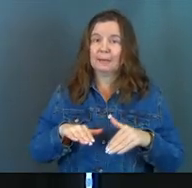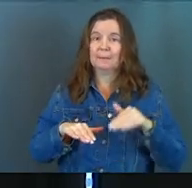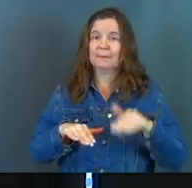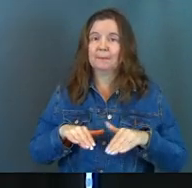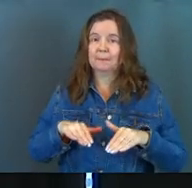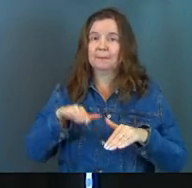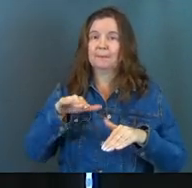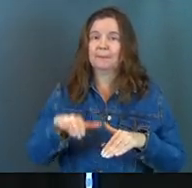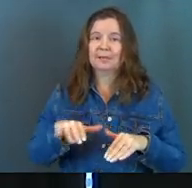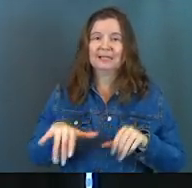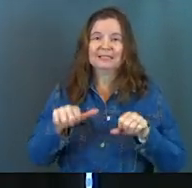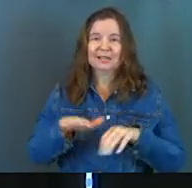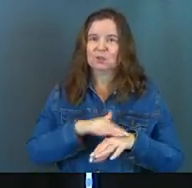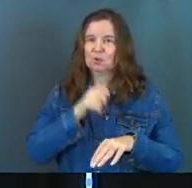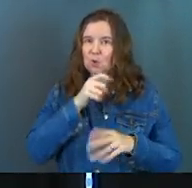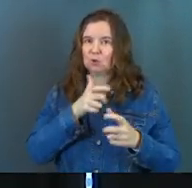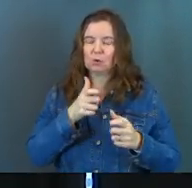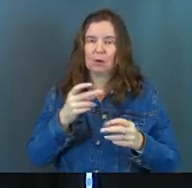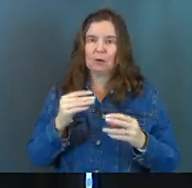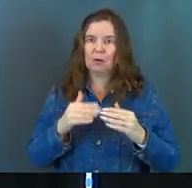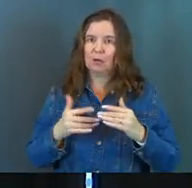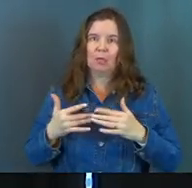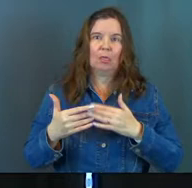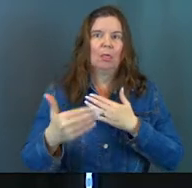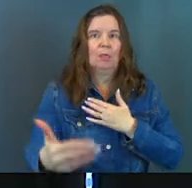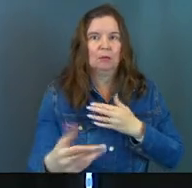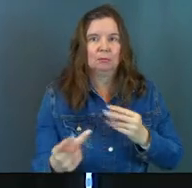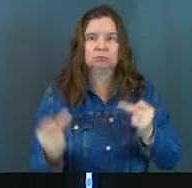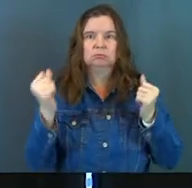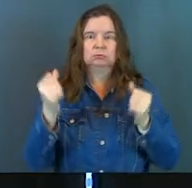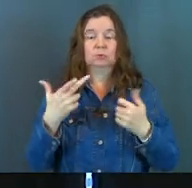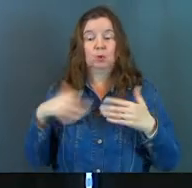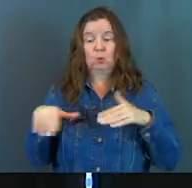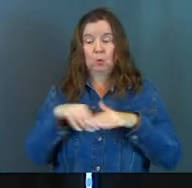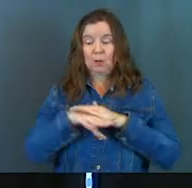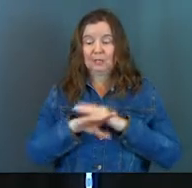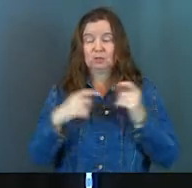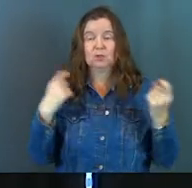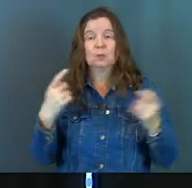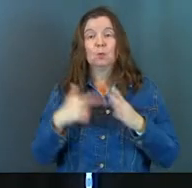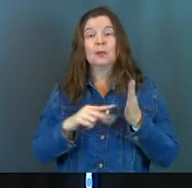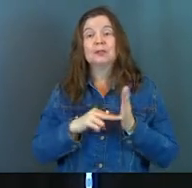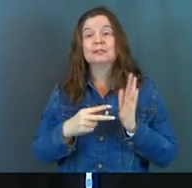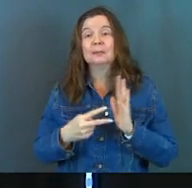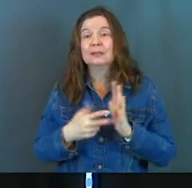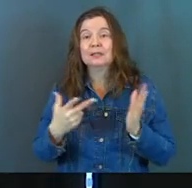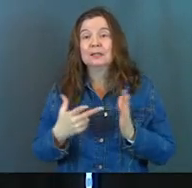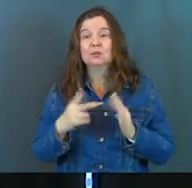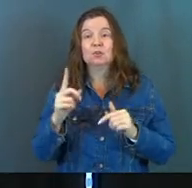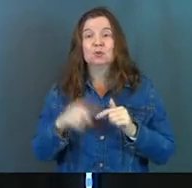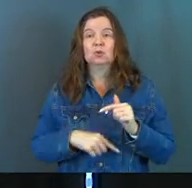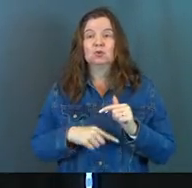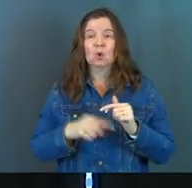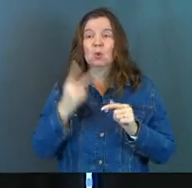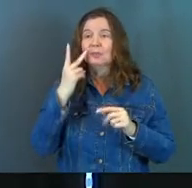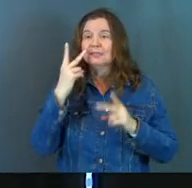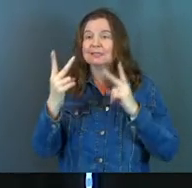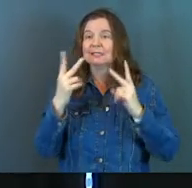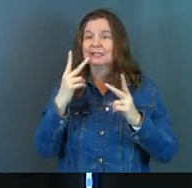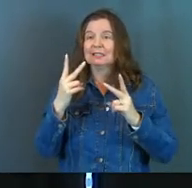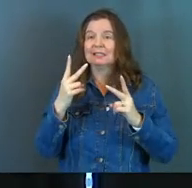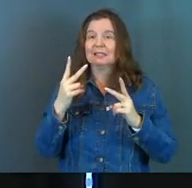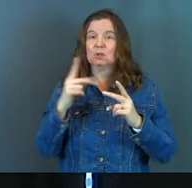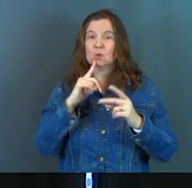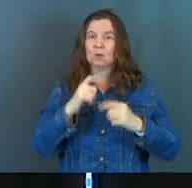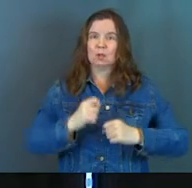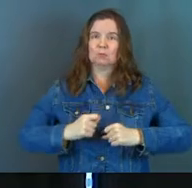got to take it slow. Don't try to do it all at one time. When you walk into the gym, what this means is you don't see the